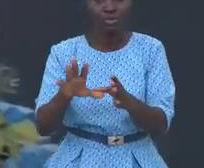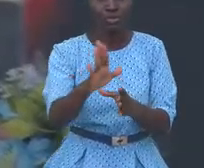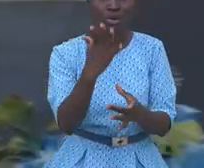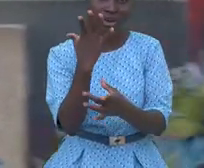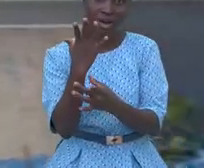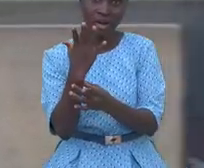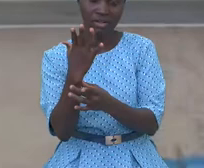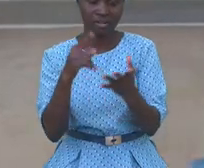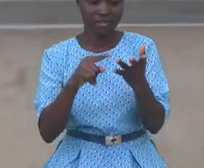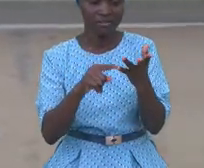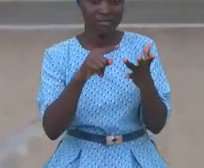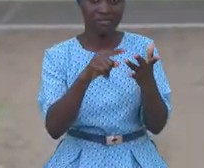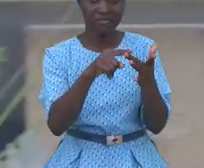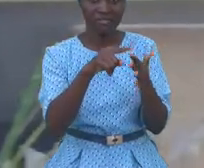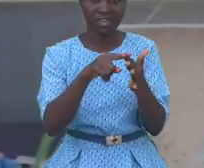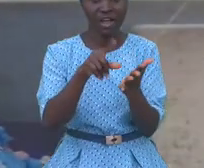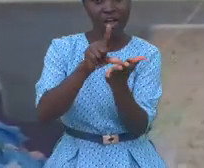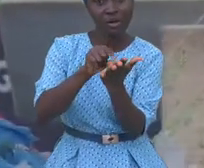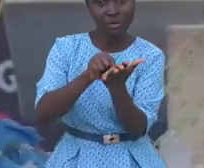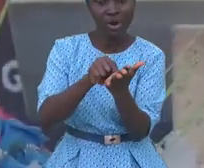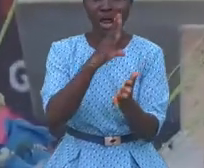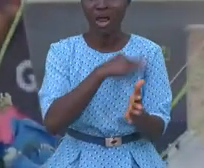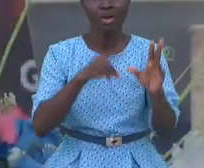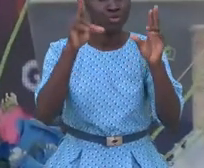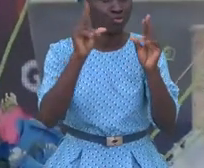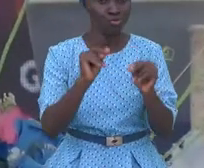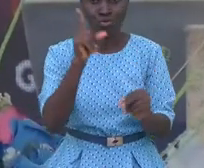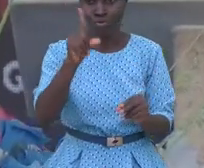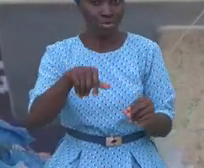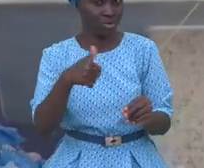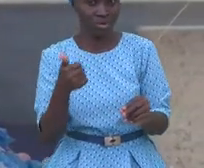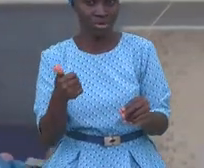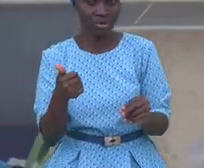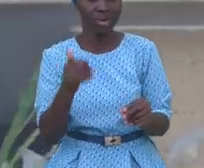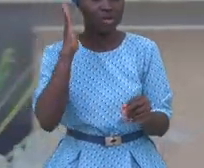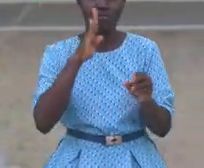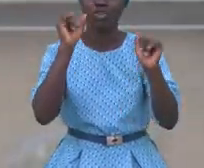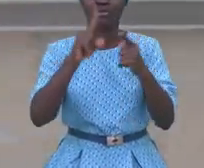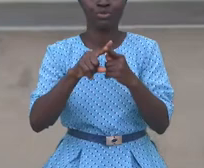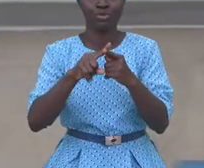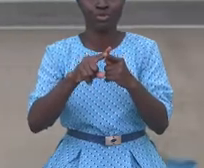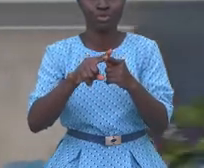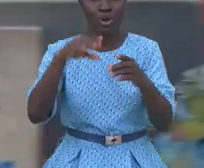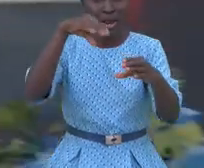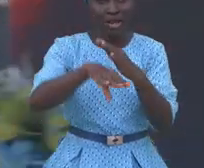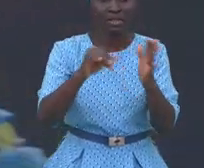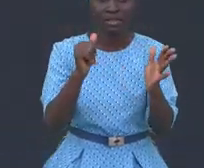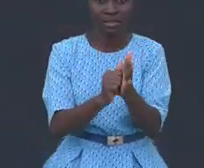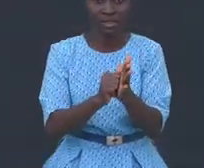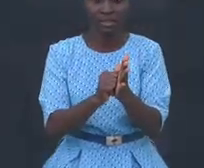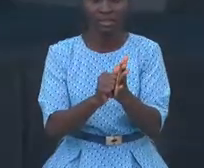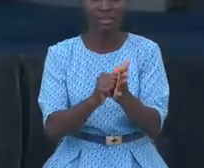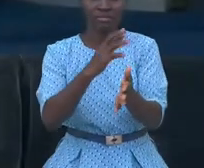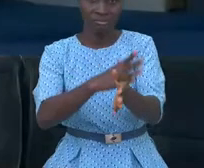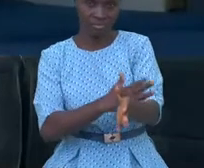nobody else will be able to get into that tablet. Why? Your fingerprint is